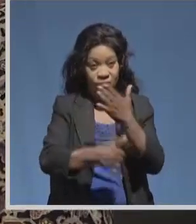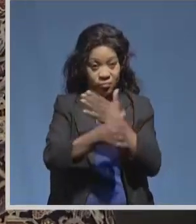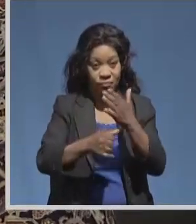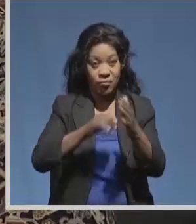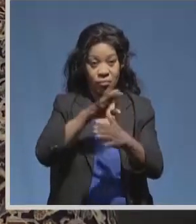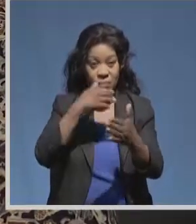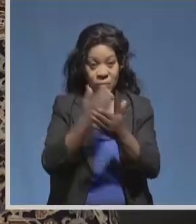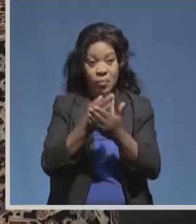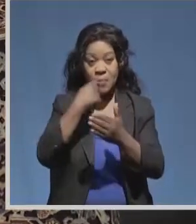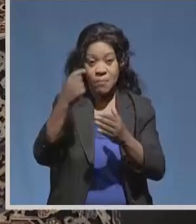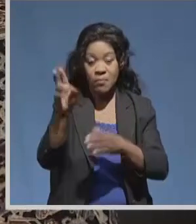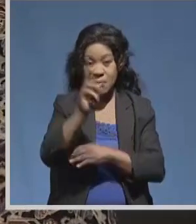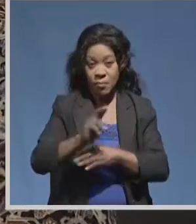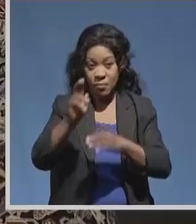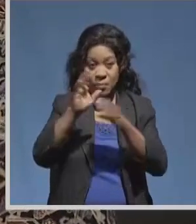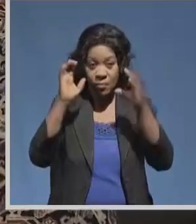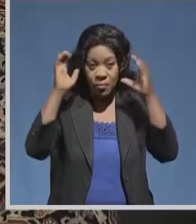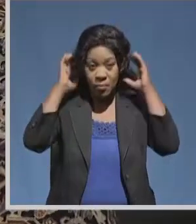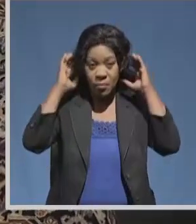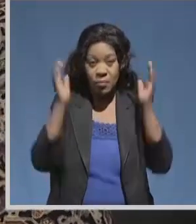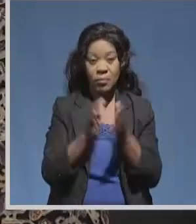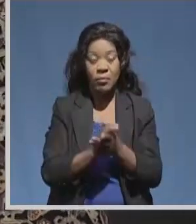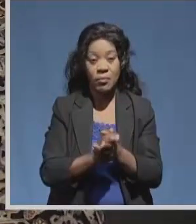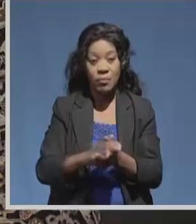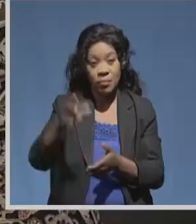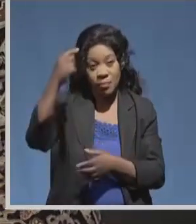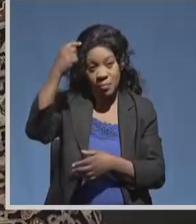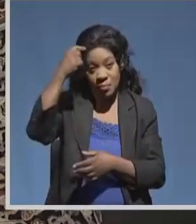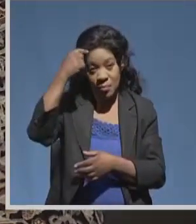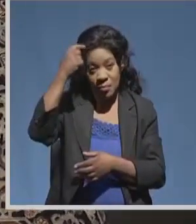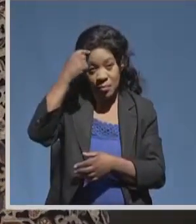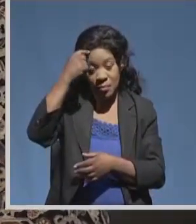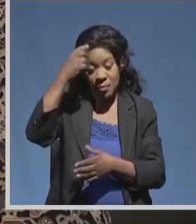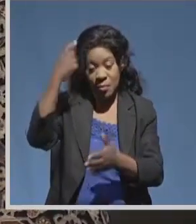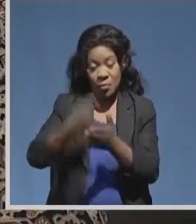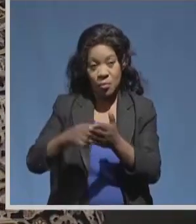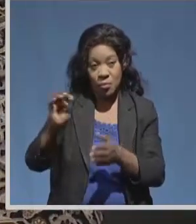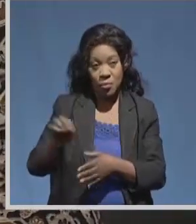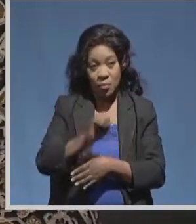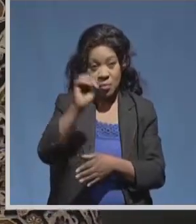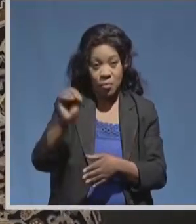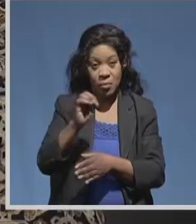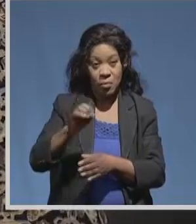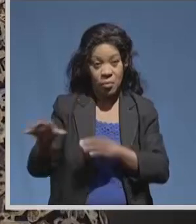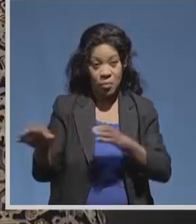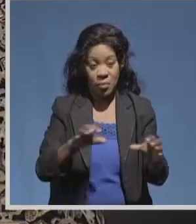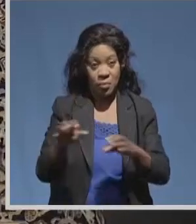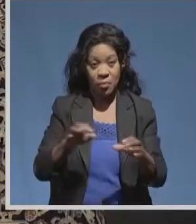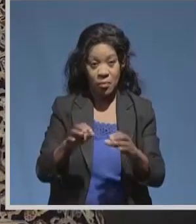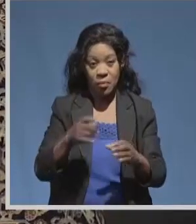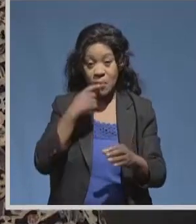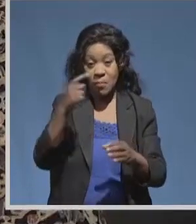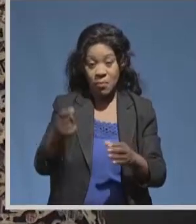they have stood with the people of Zambia, with government, that whatever we are going to do is within the confines of